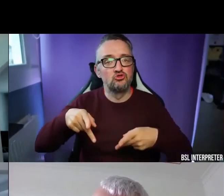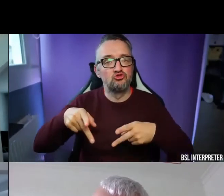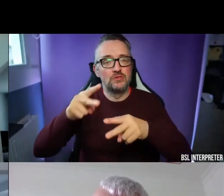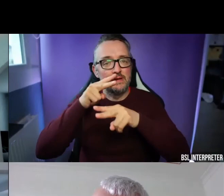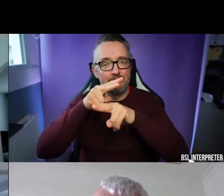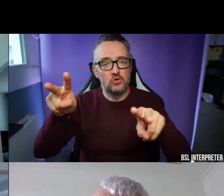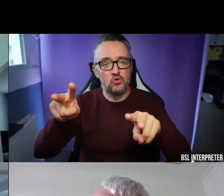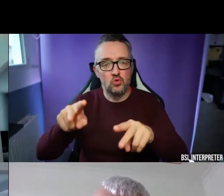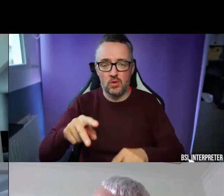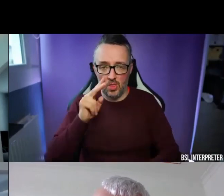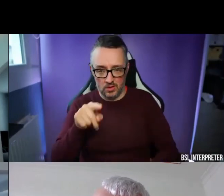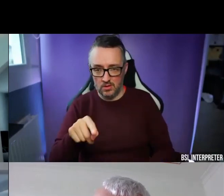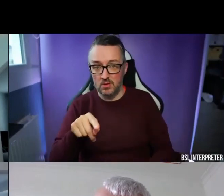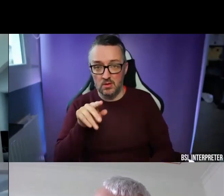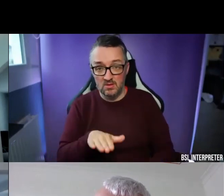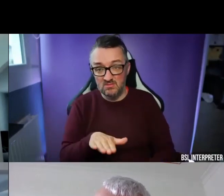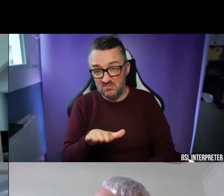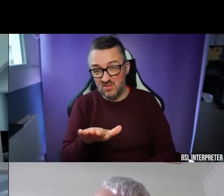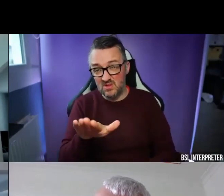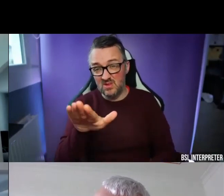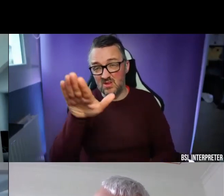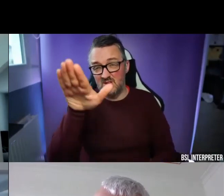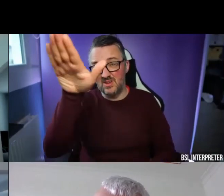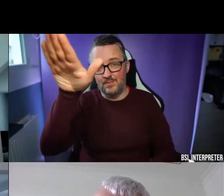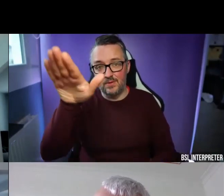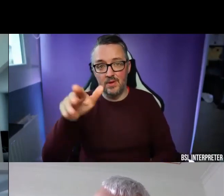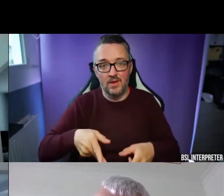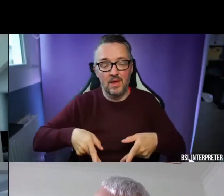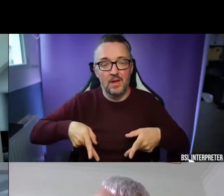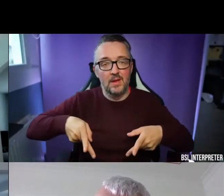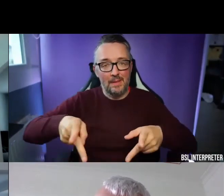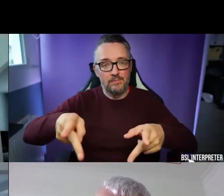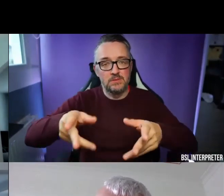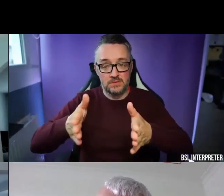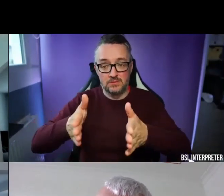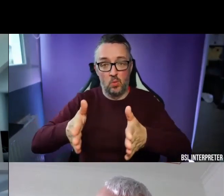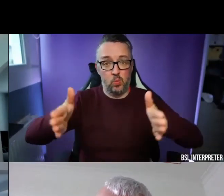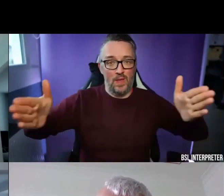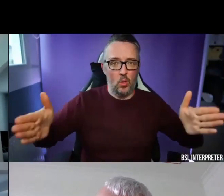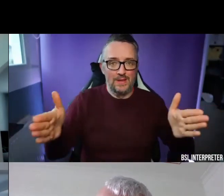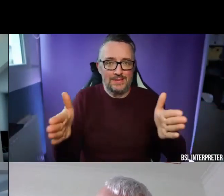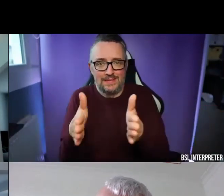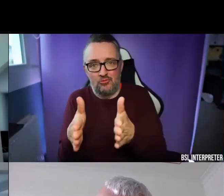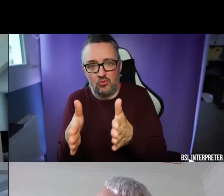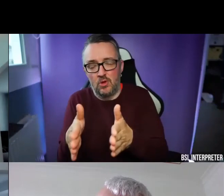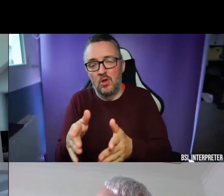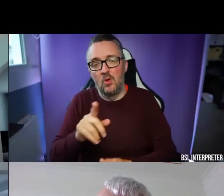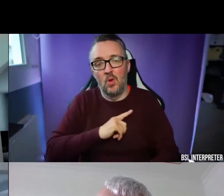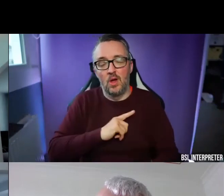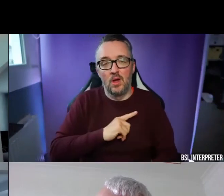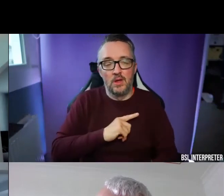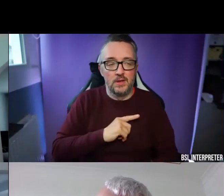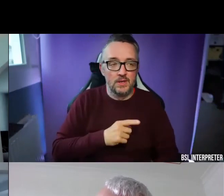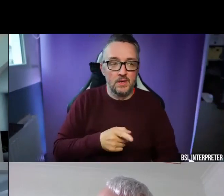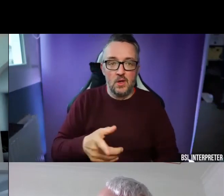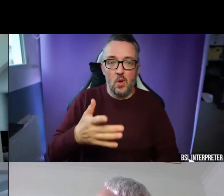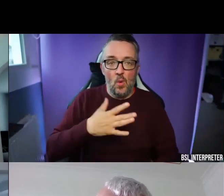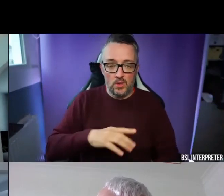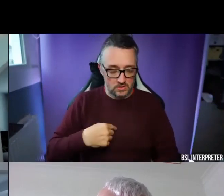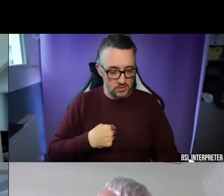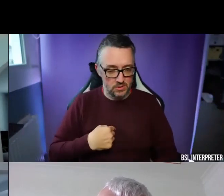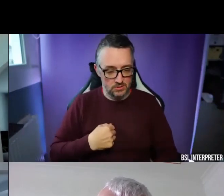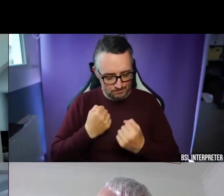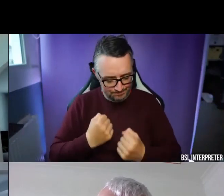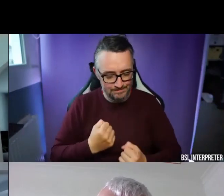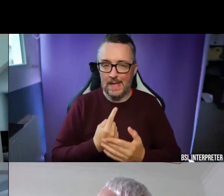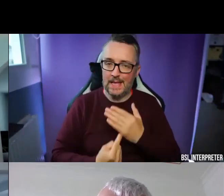what the gradient looks like, how wide the pavement is. And I think a lot of this has to do with wanting to maintain some sort of independence and not